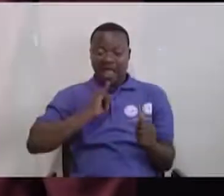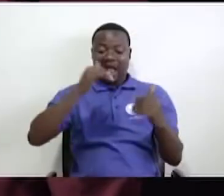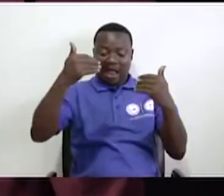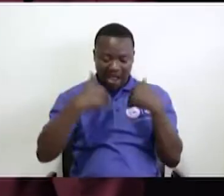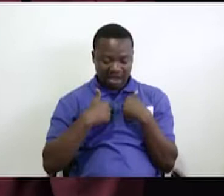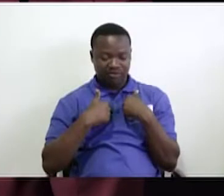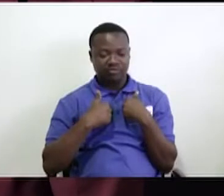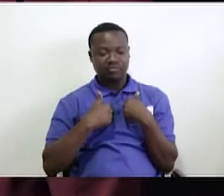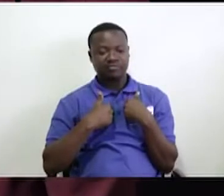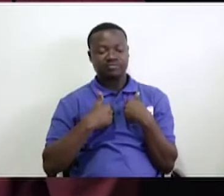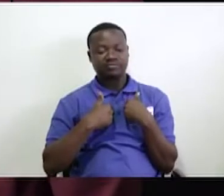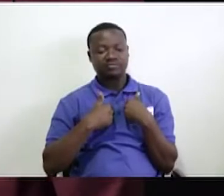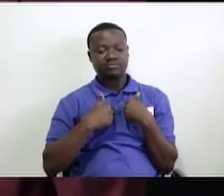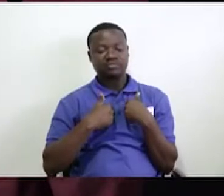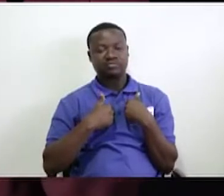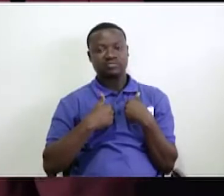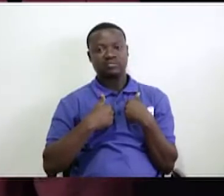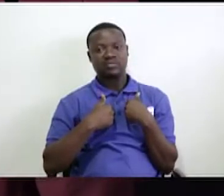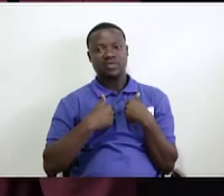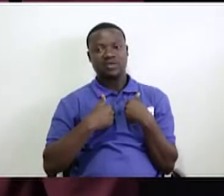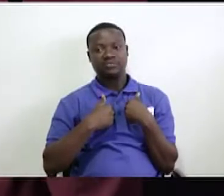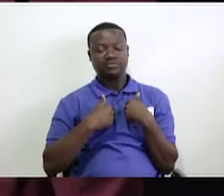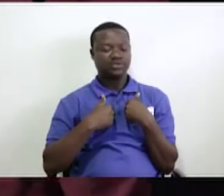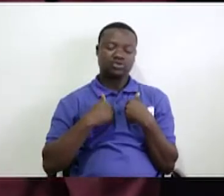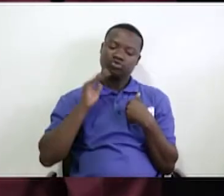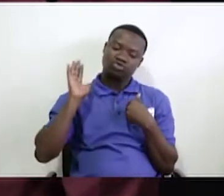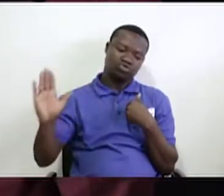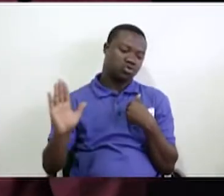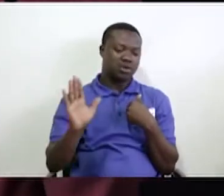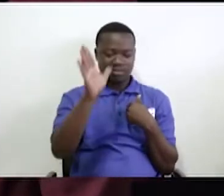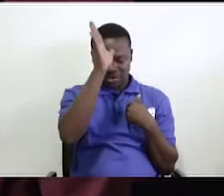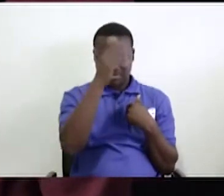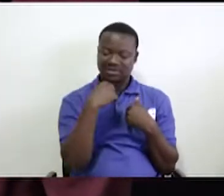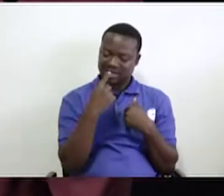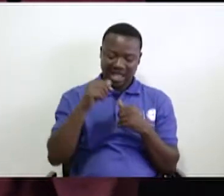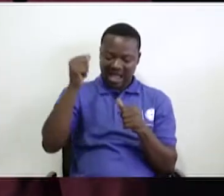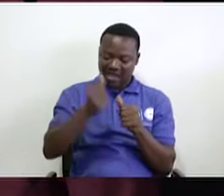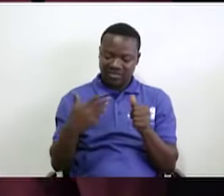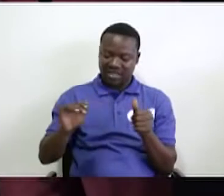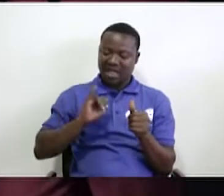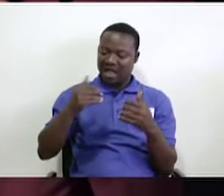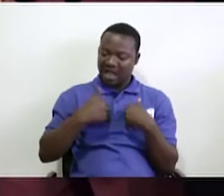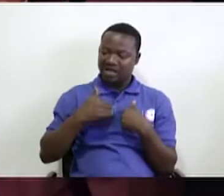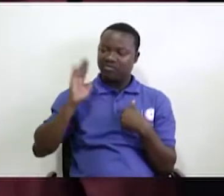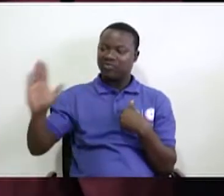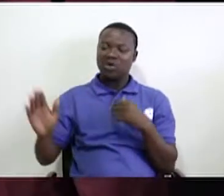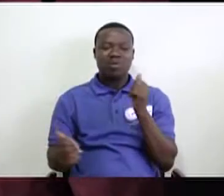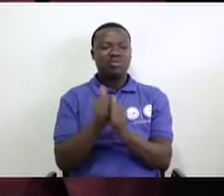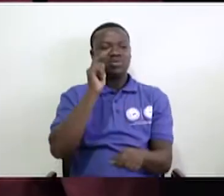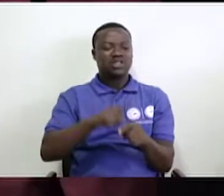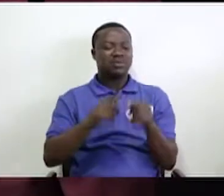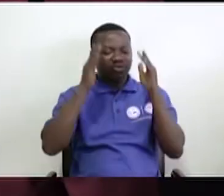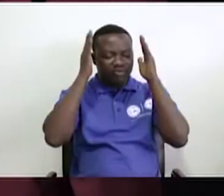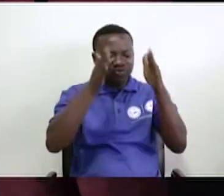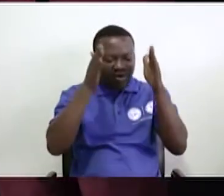otifi hono, papa ne kache and say, adibia mi wobia. It's yours. Eyewodia. Sometimes we concentrate so much on the prodigal and then